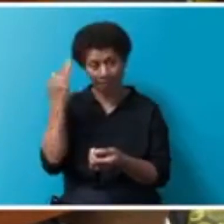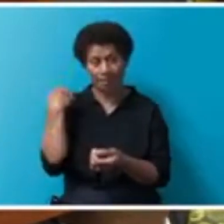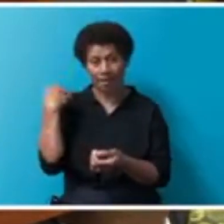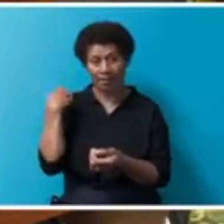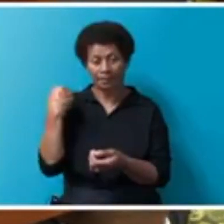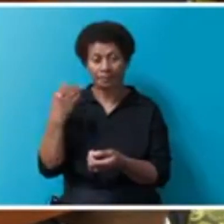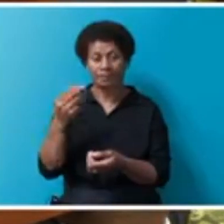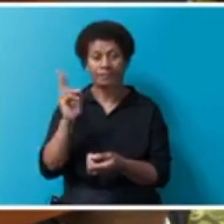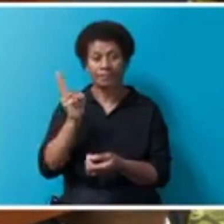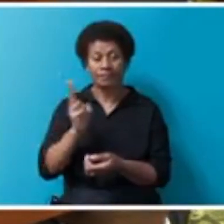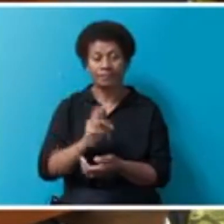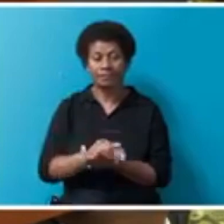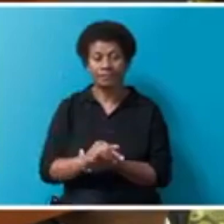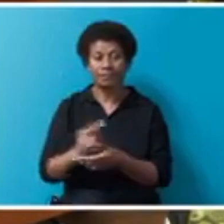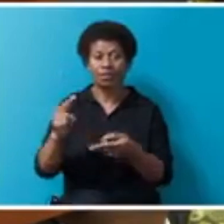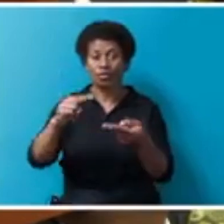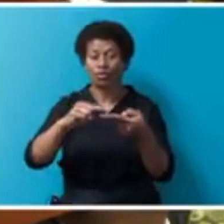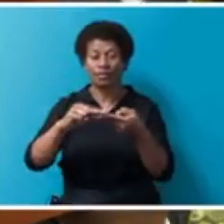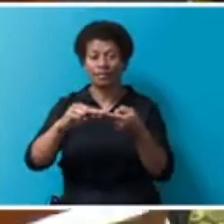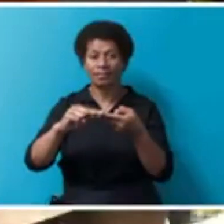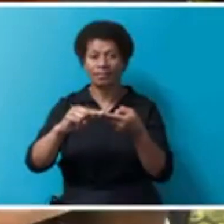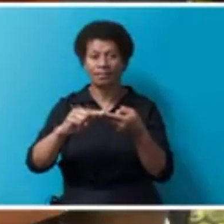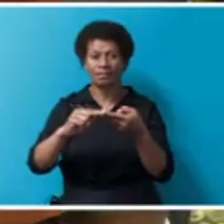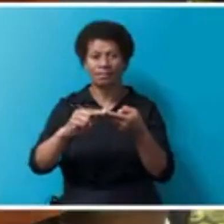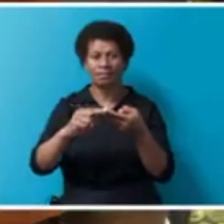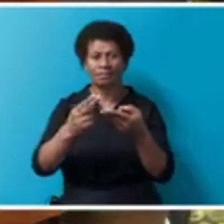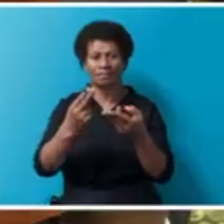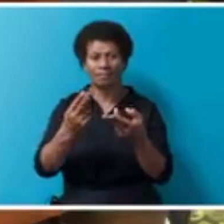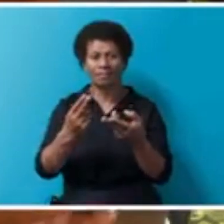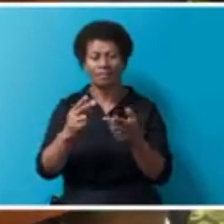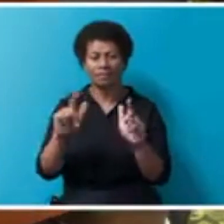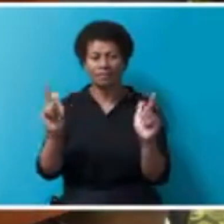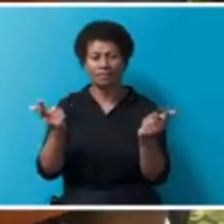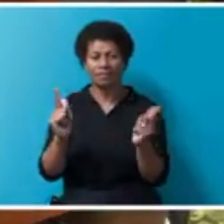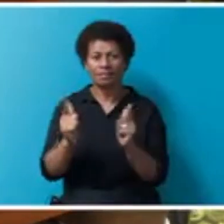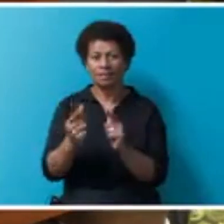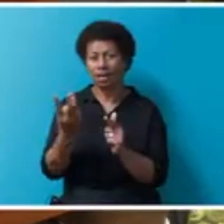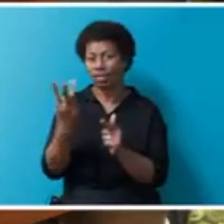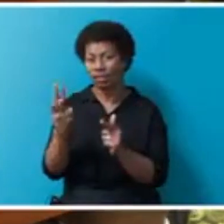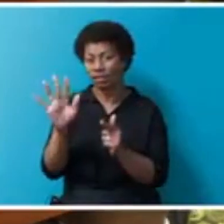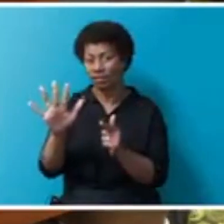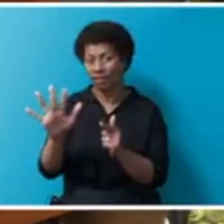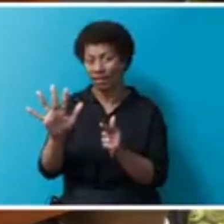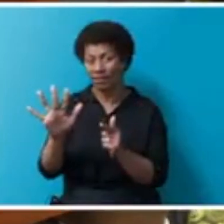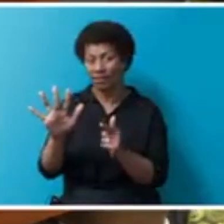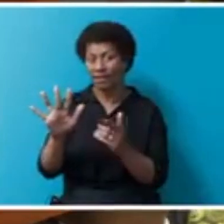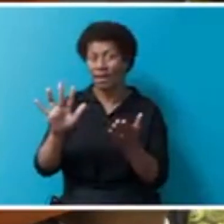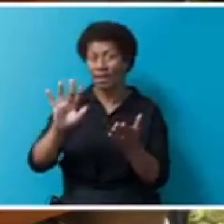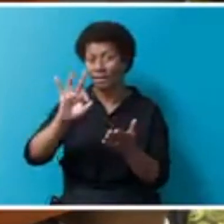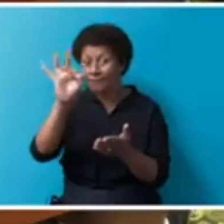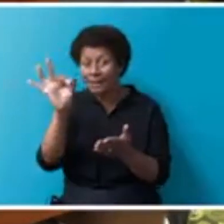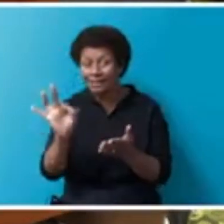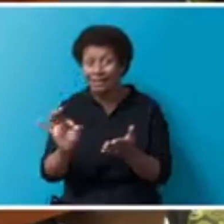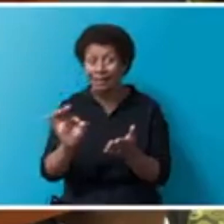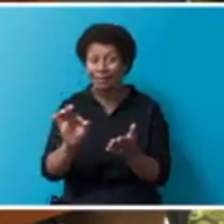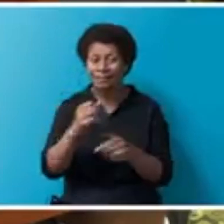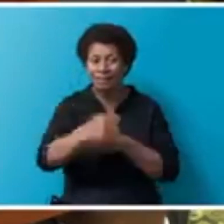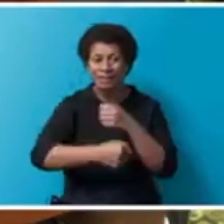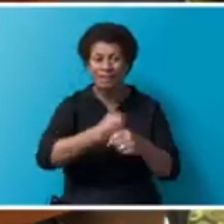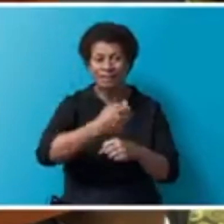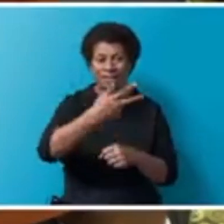this. Union density was reduced from 35% to a mere 9%.